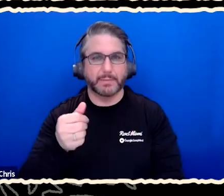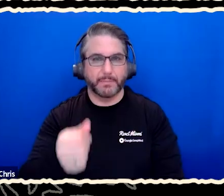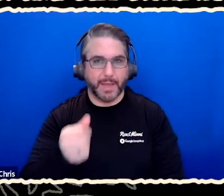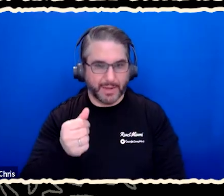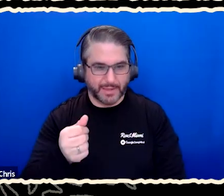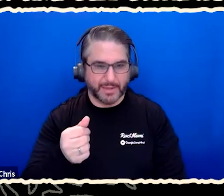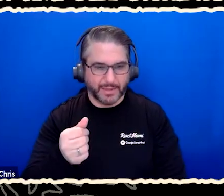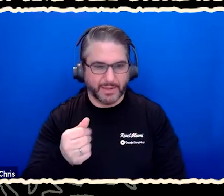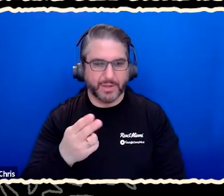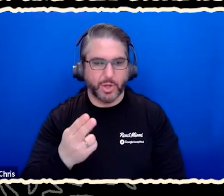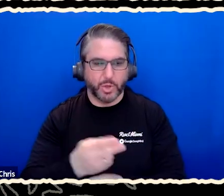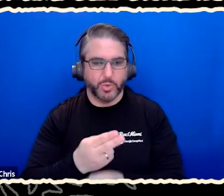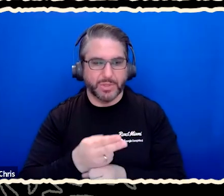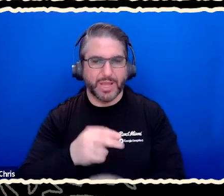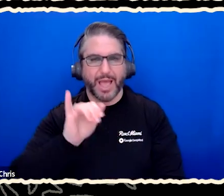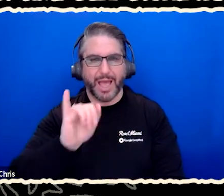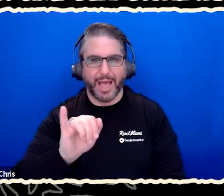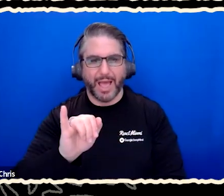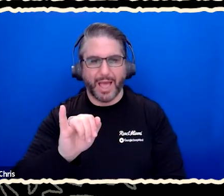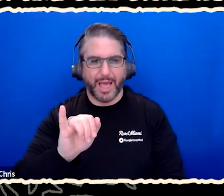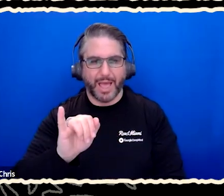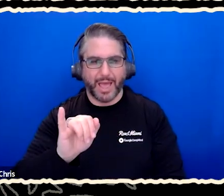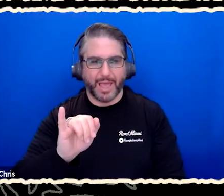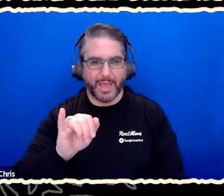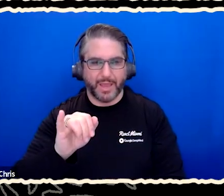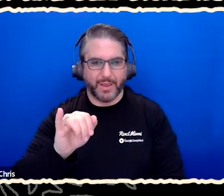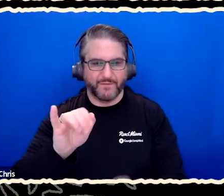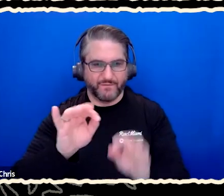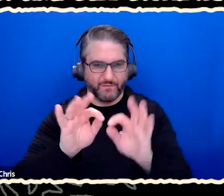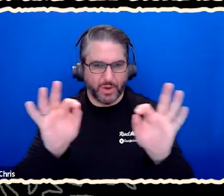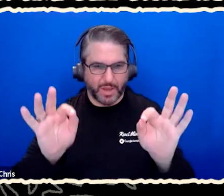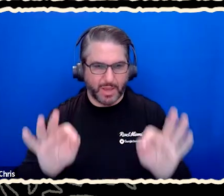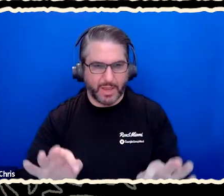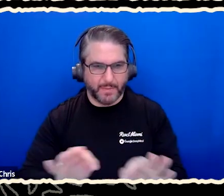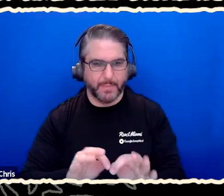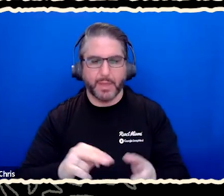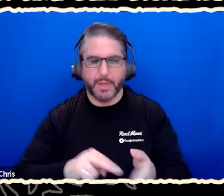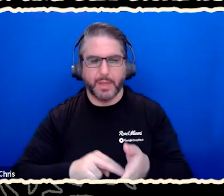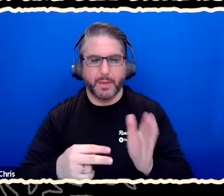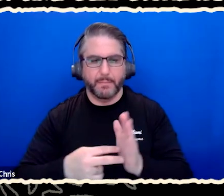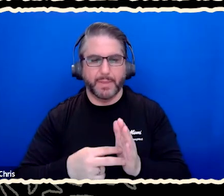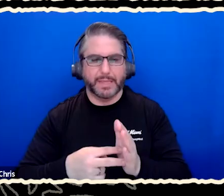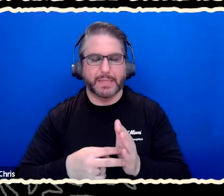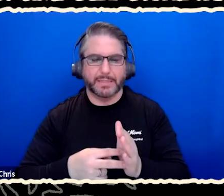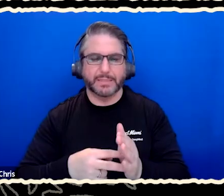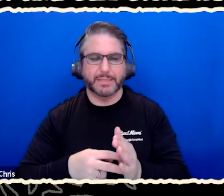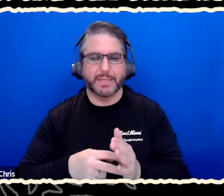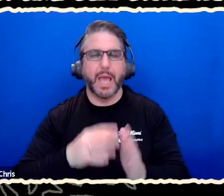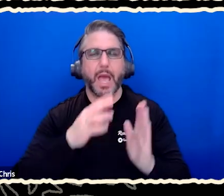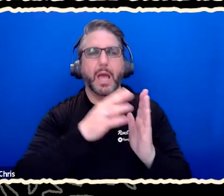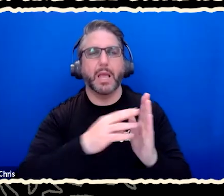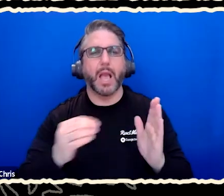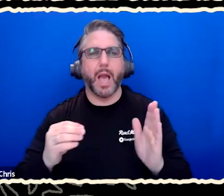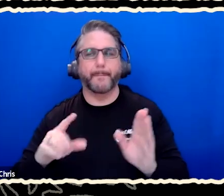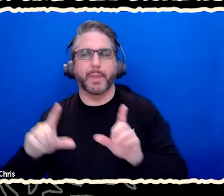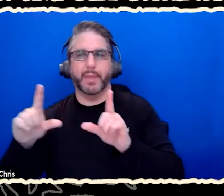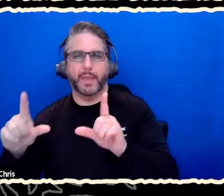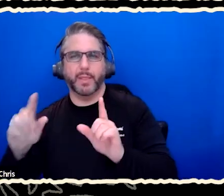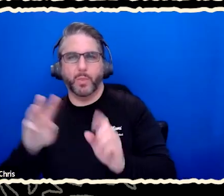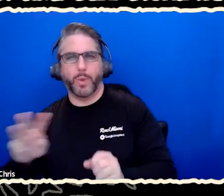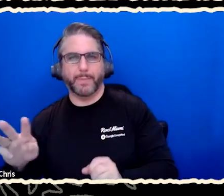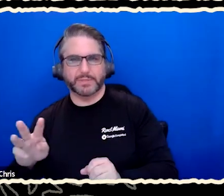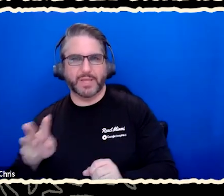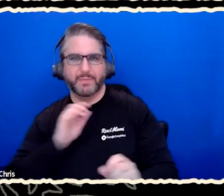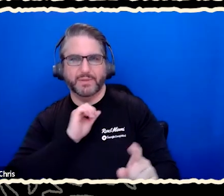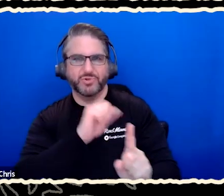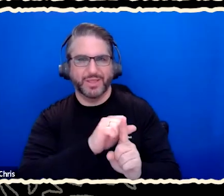iframe, in which case even basically mimicking our website. And to make sure